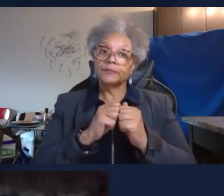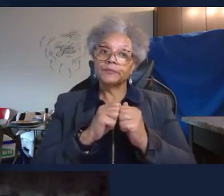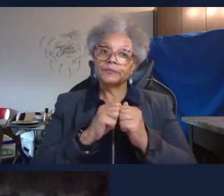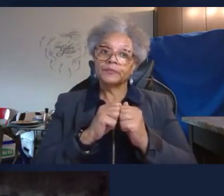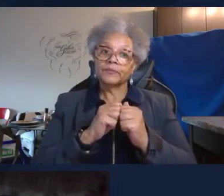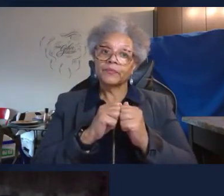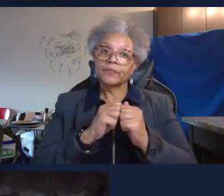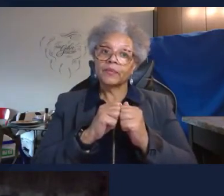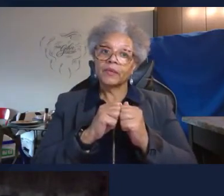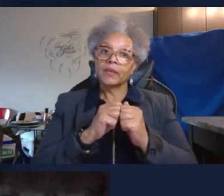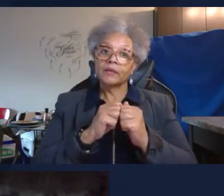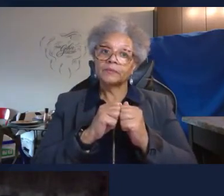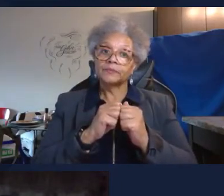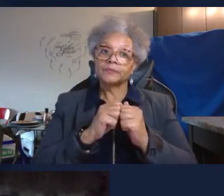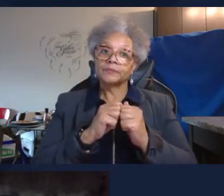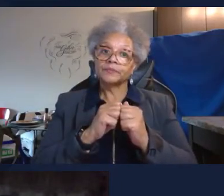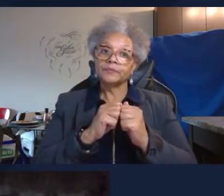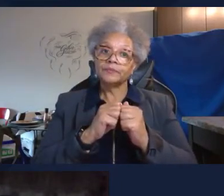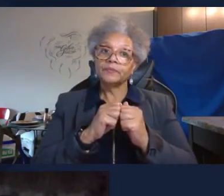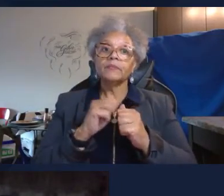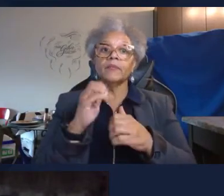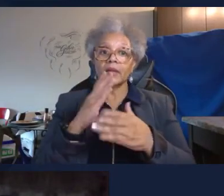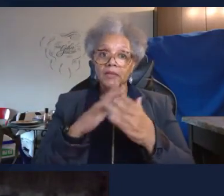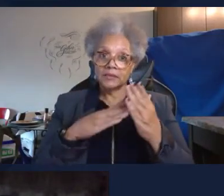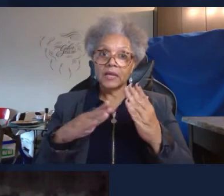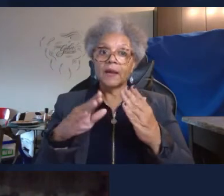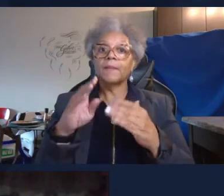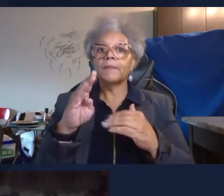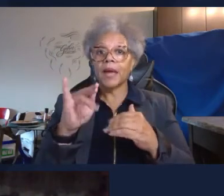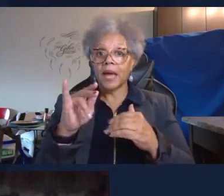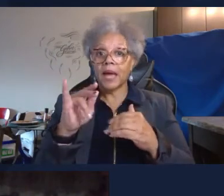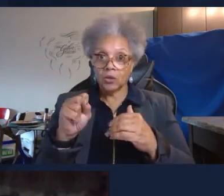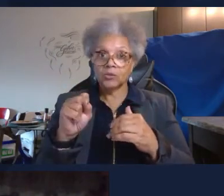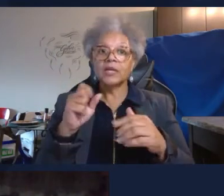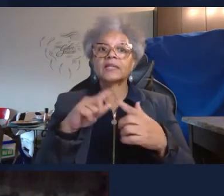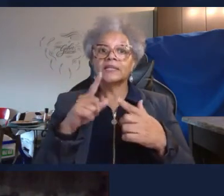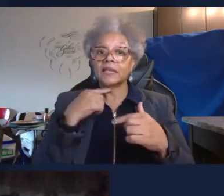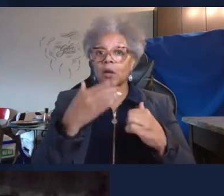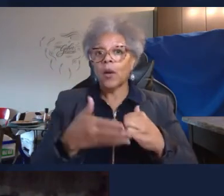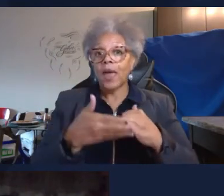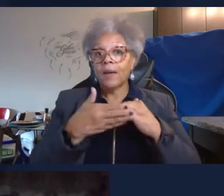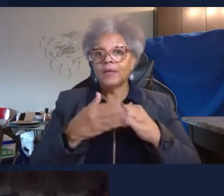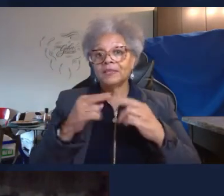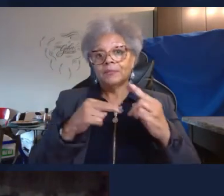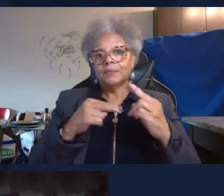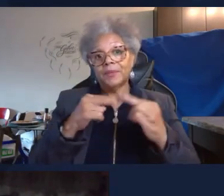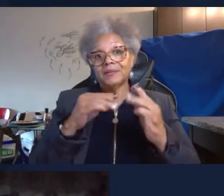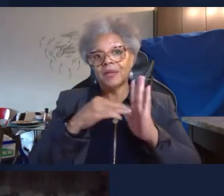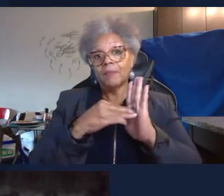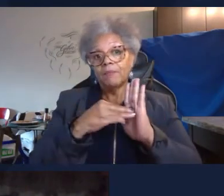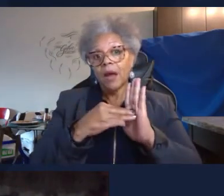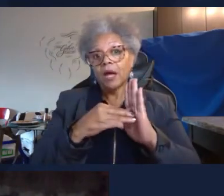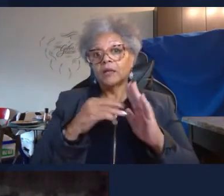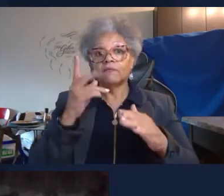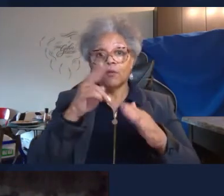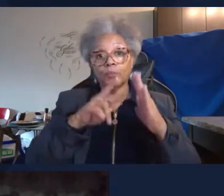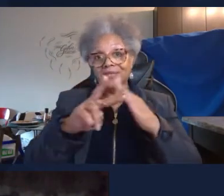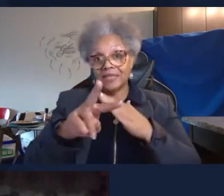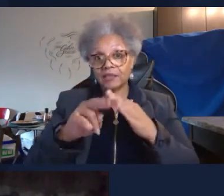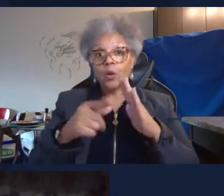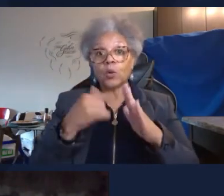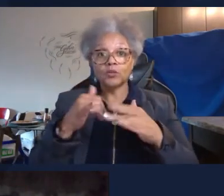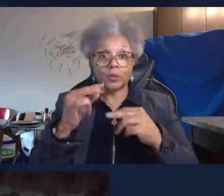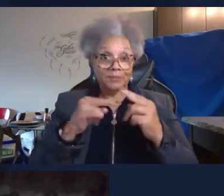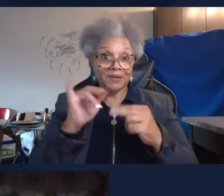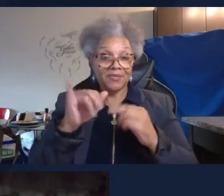bioinformatists, and they say they will help us build a model for prediction. And I think once we build a model for prediction, we will be able to take